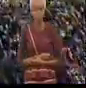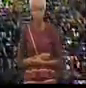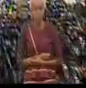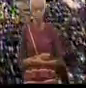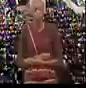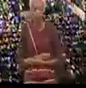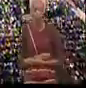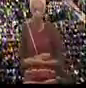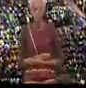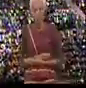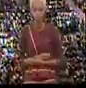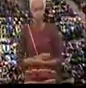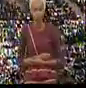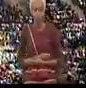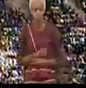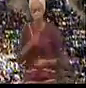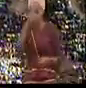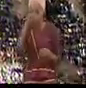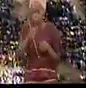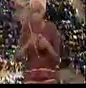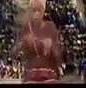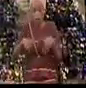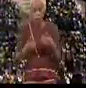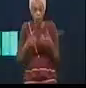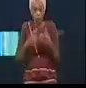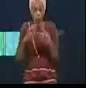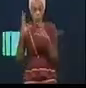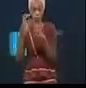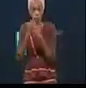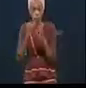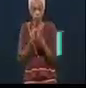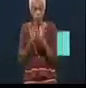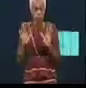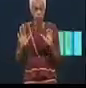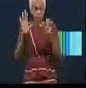Remember how to gauge that miracle?